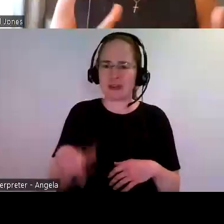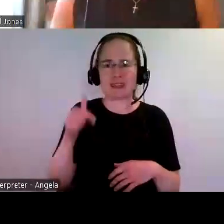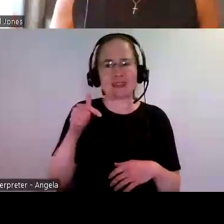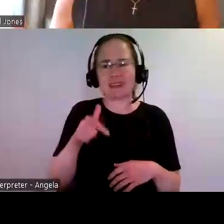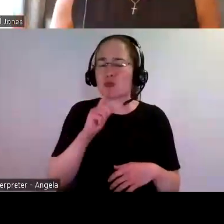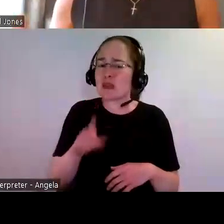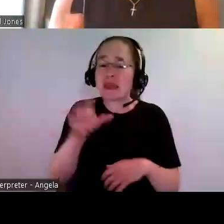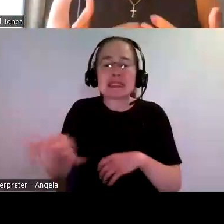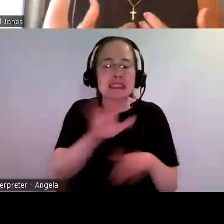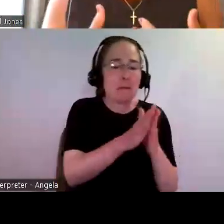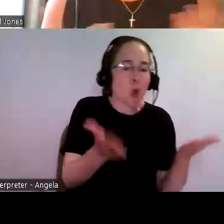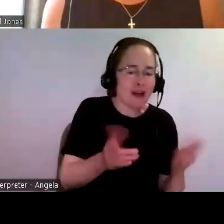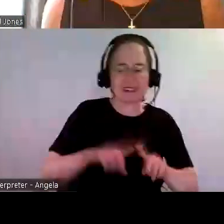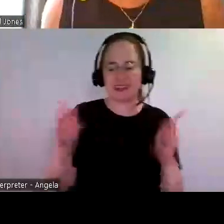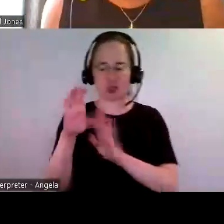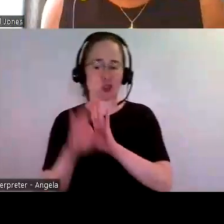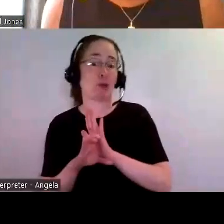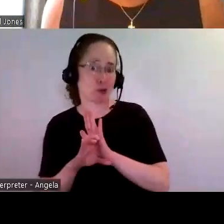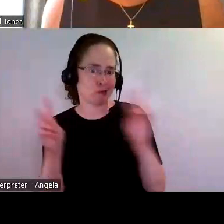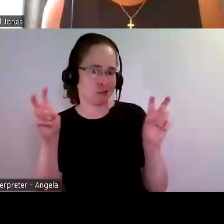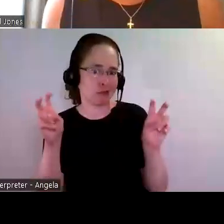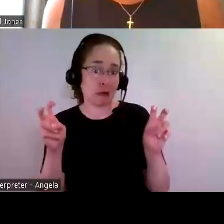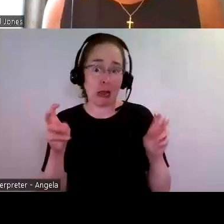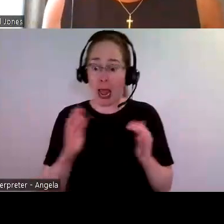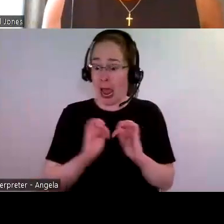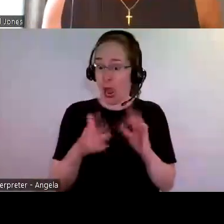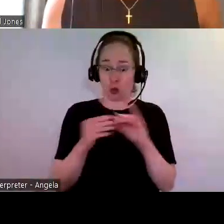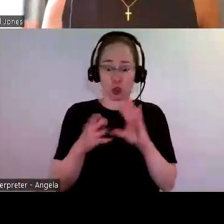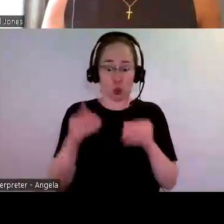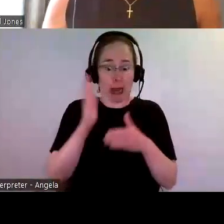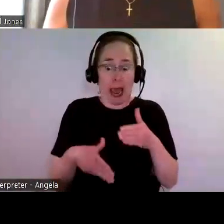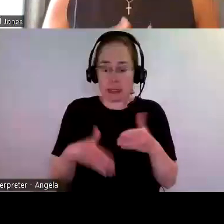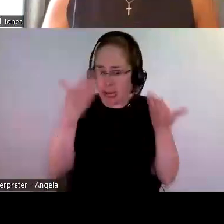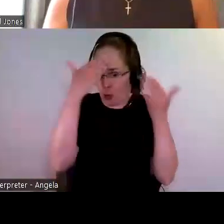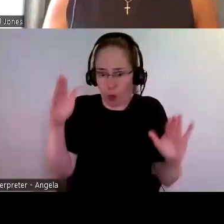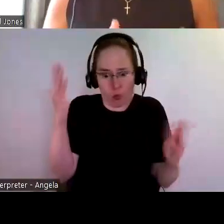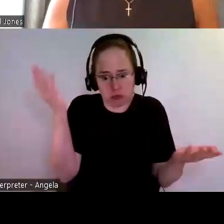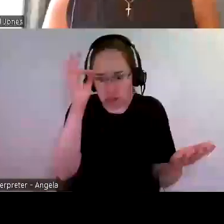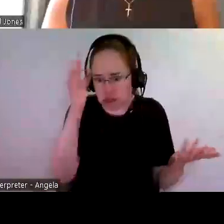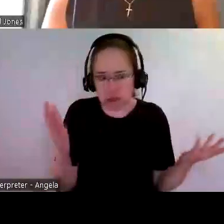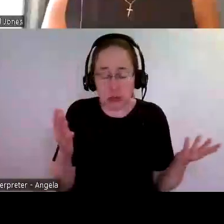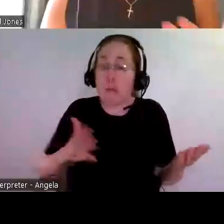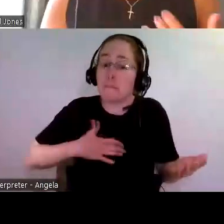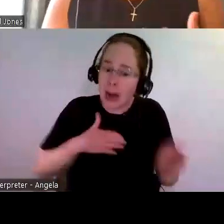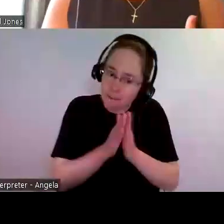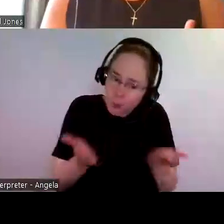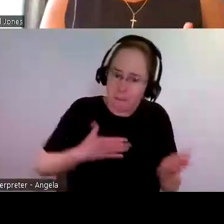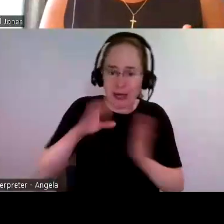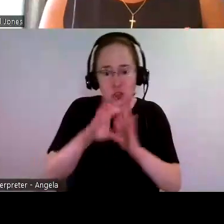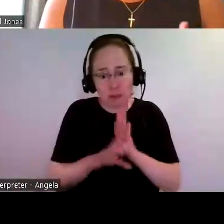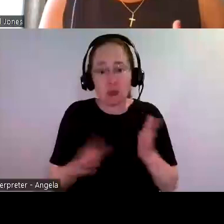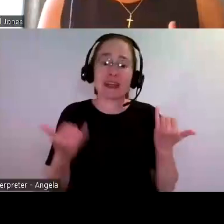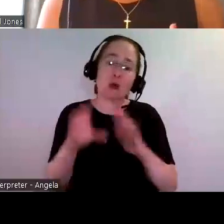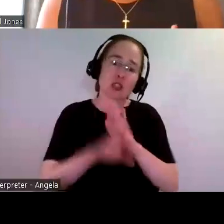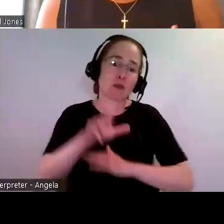same book, different chapter. I just don't know how the story is going to end. So right now in my book, in my chapter, I'm in chapter